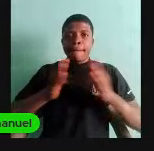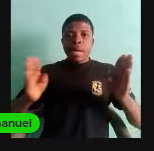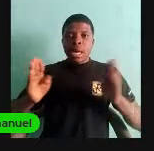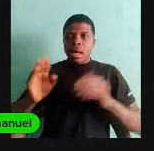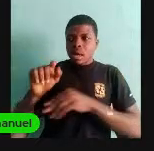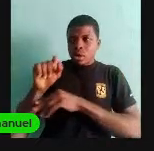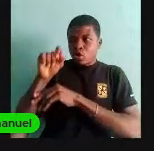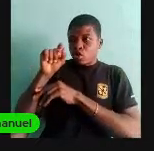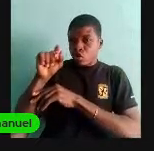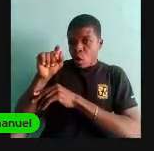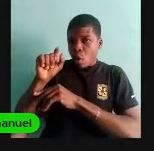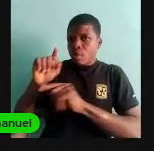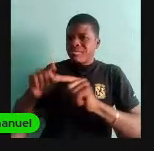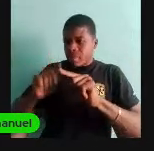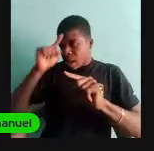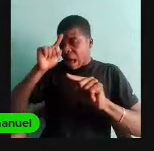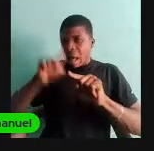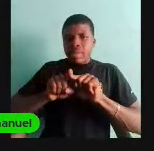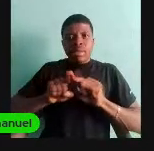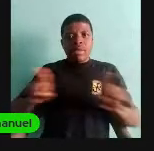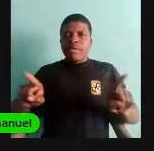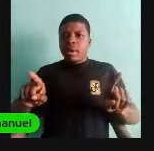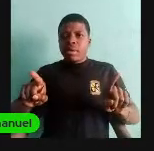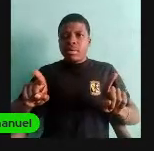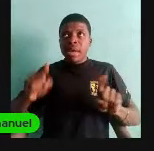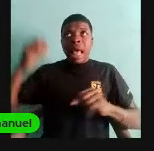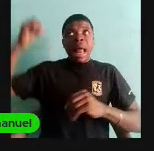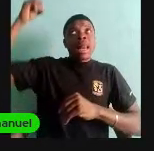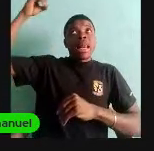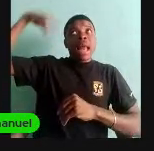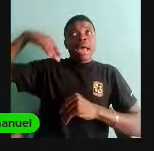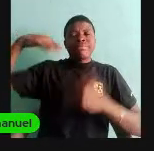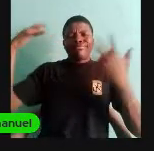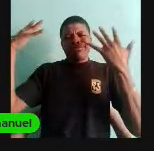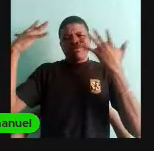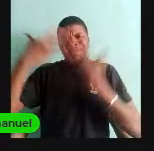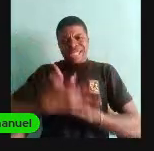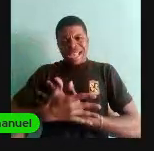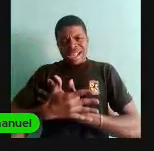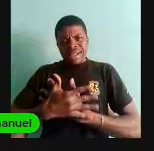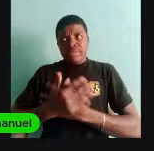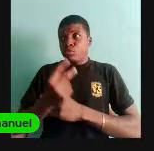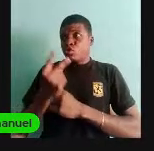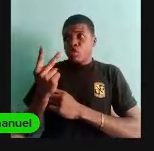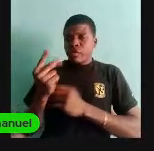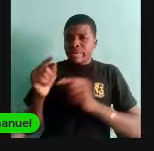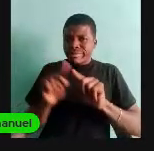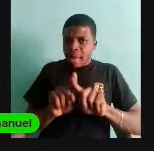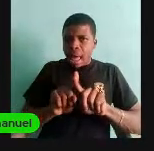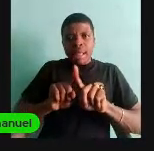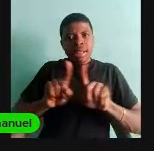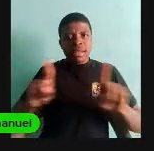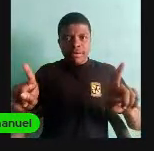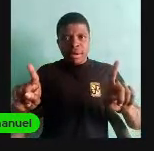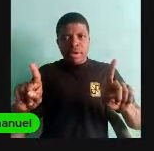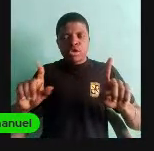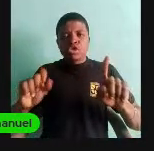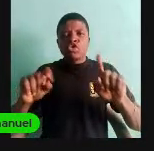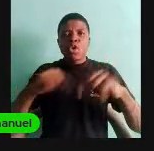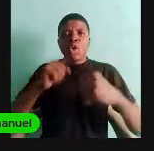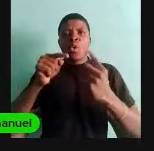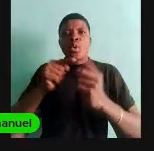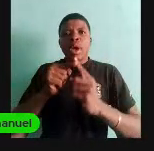and dark, all these are contrast. That is contrast, right? So you understand that when things are opposite each